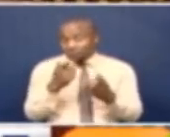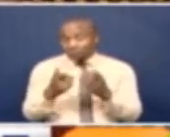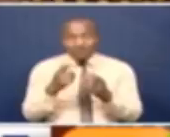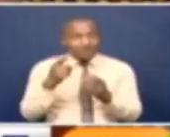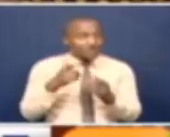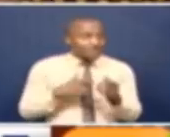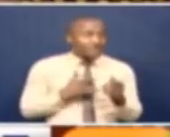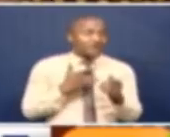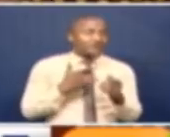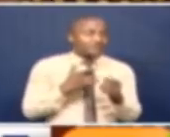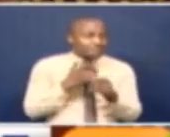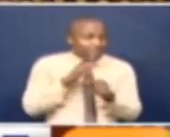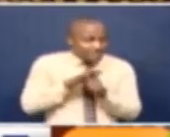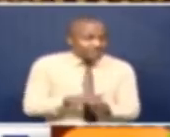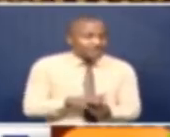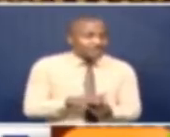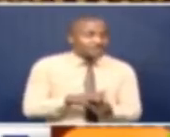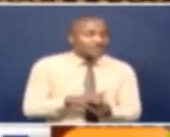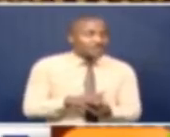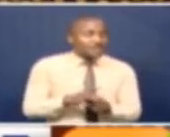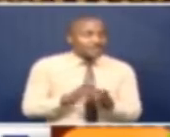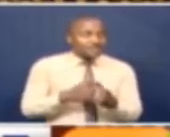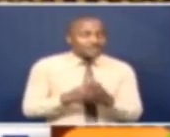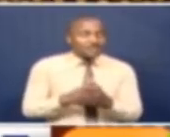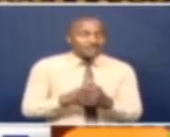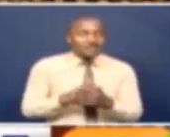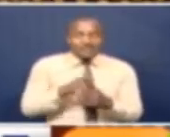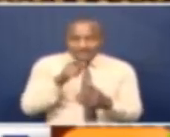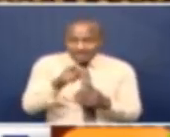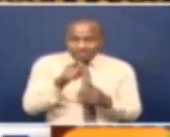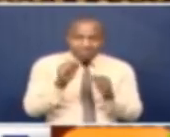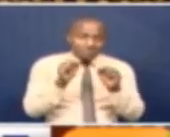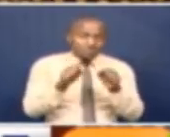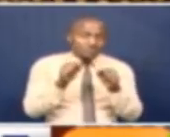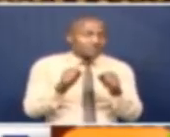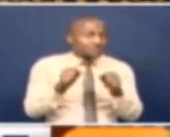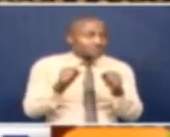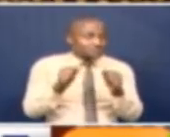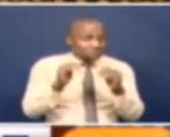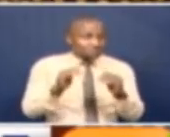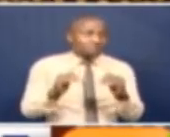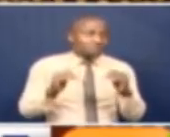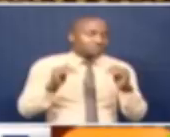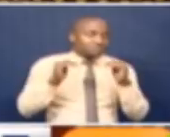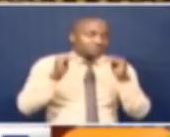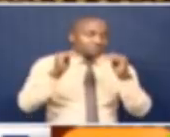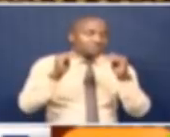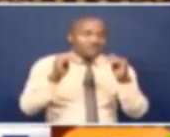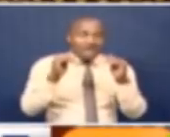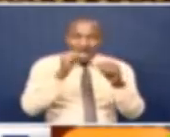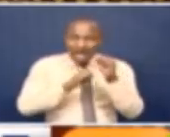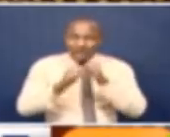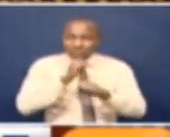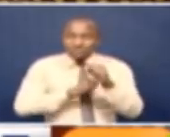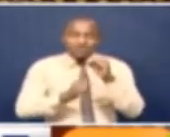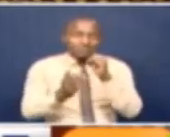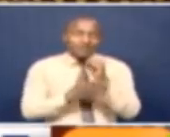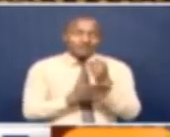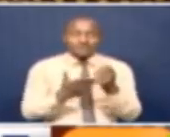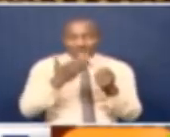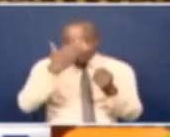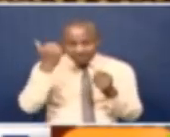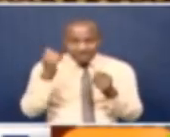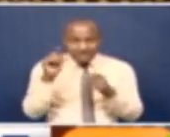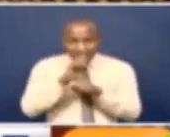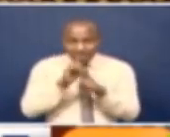you feel marginalized without the possibility of raising out, every action then is impeded.